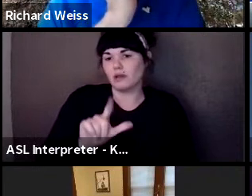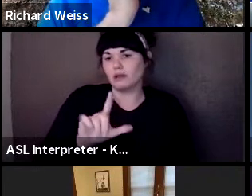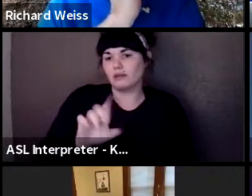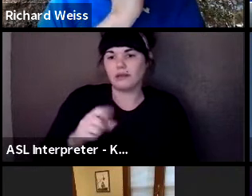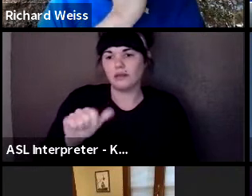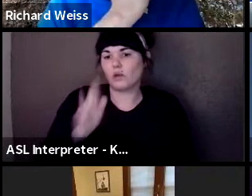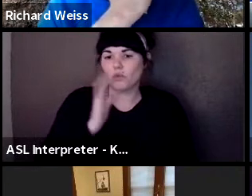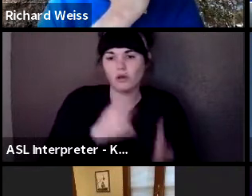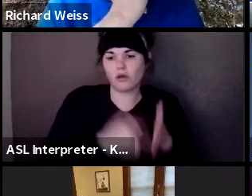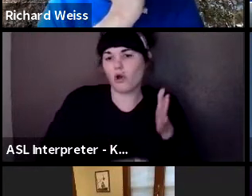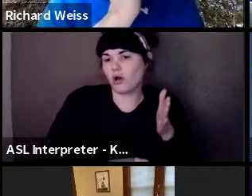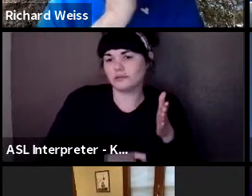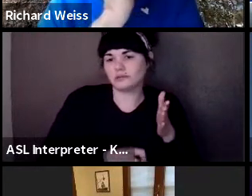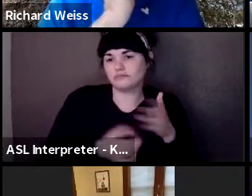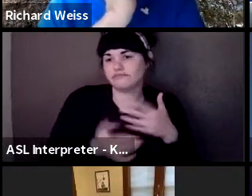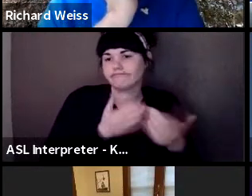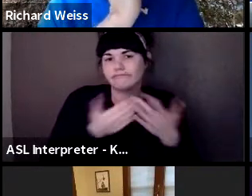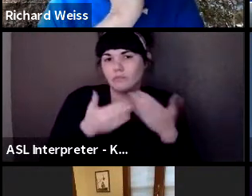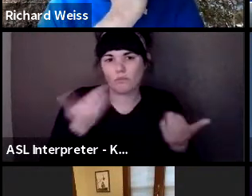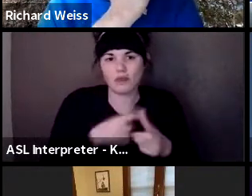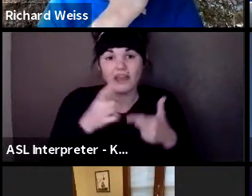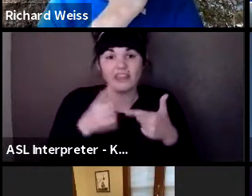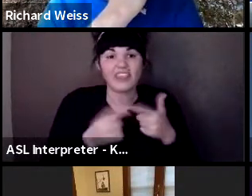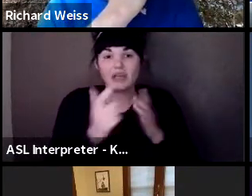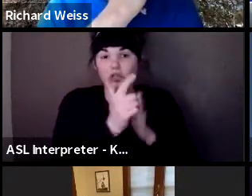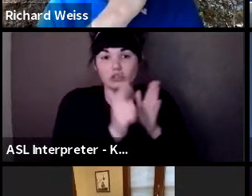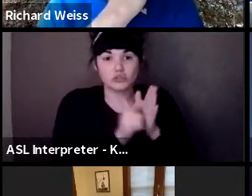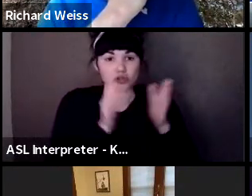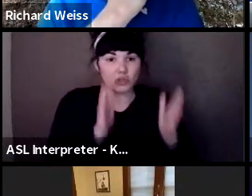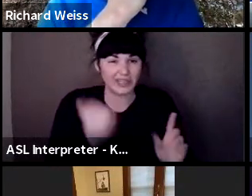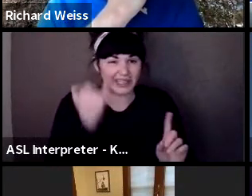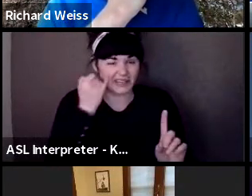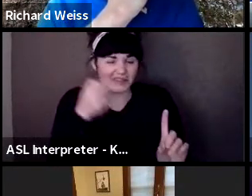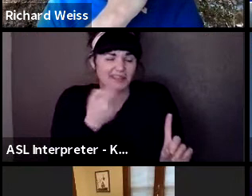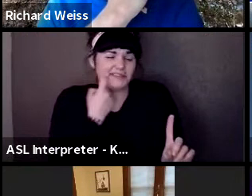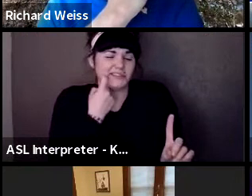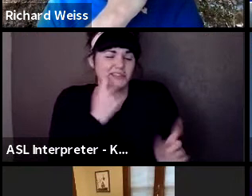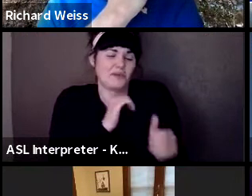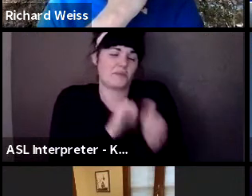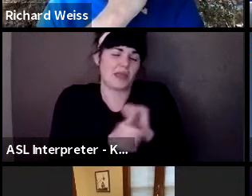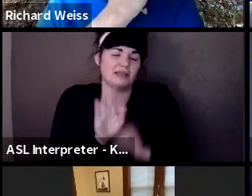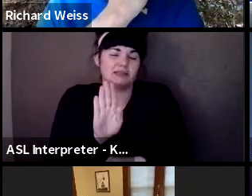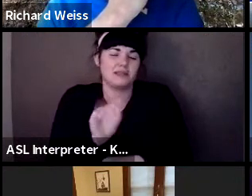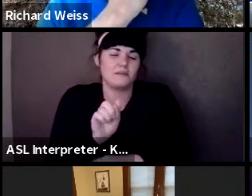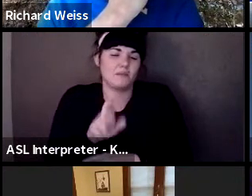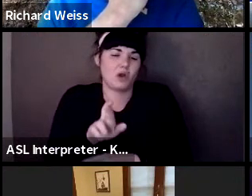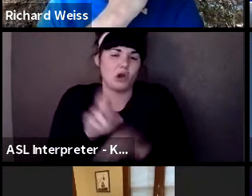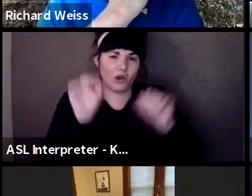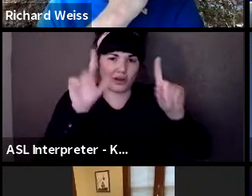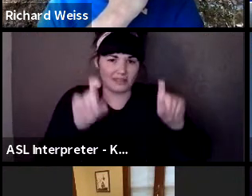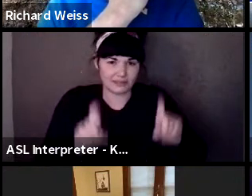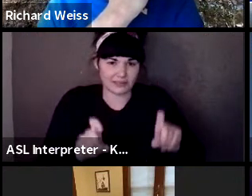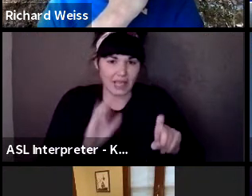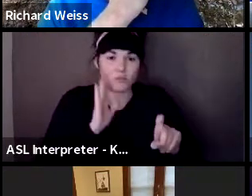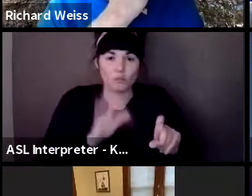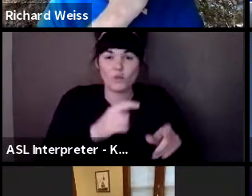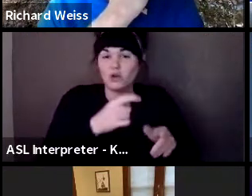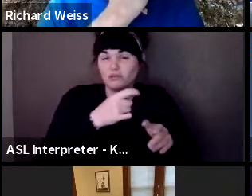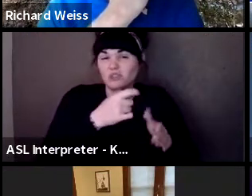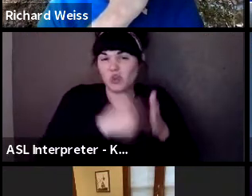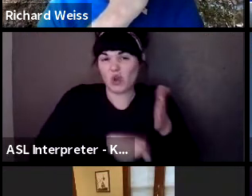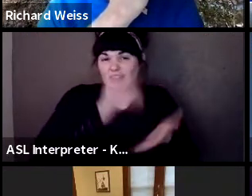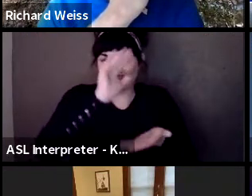attorney, someone who just passed the bar is going to be a little bit less than someone with 15 years experience.